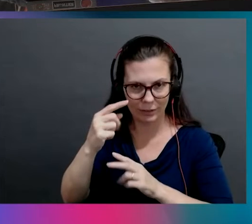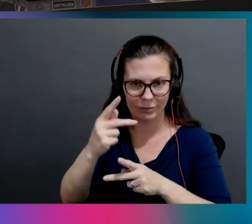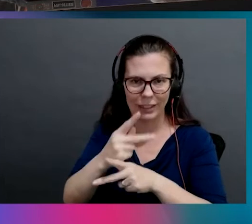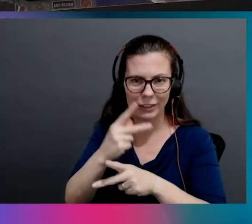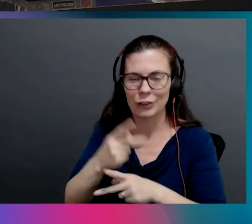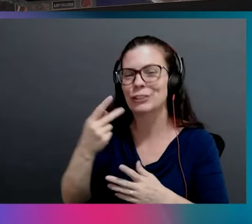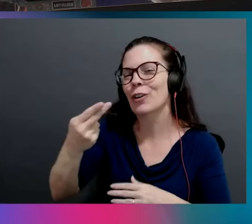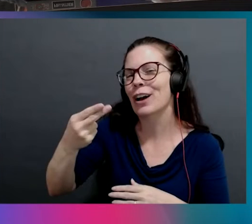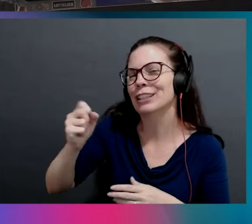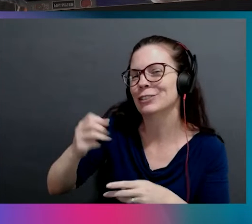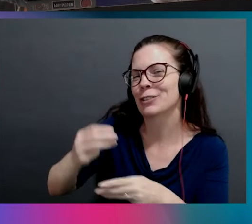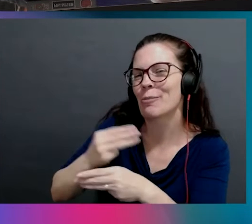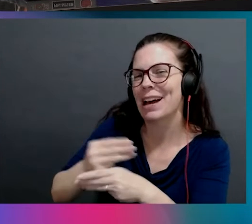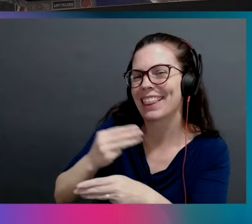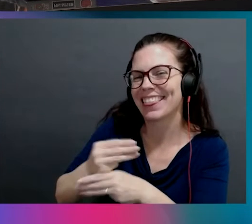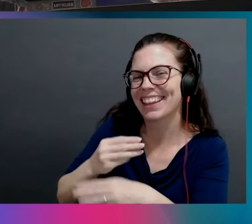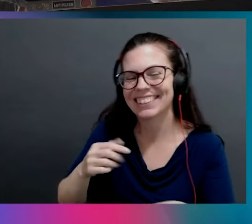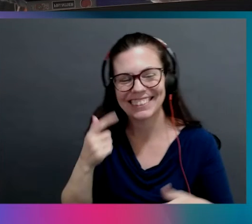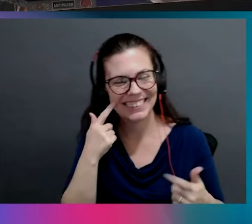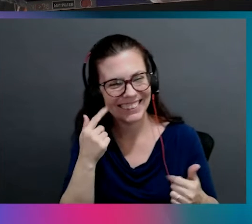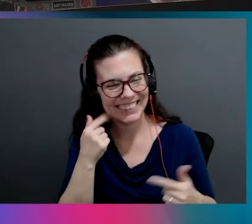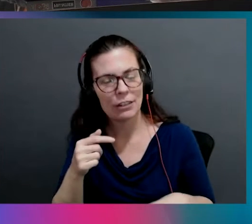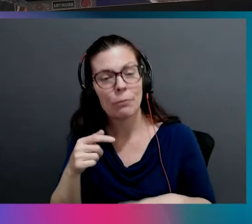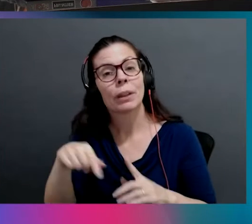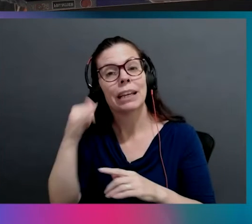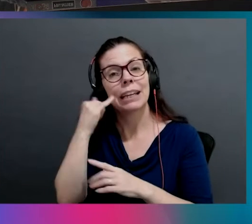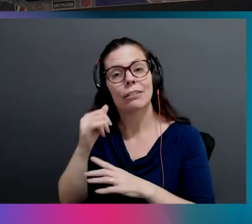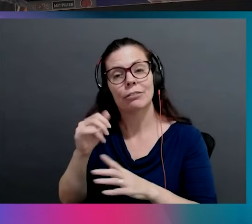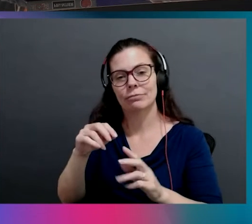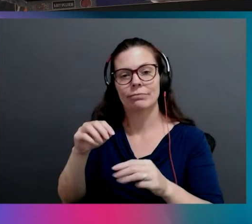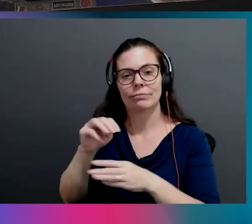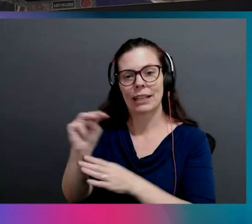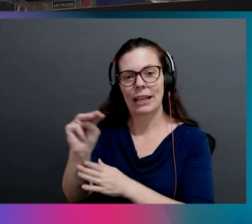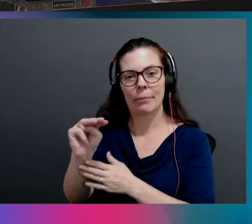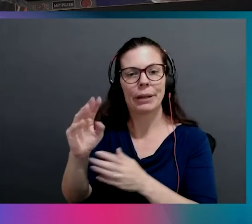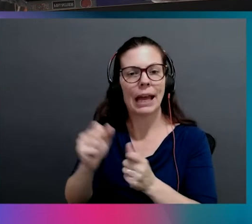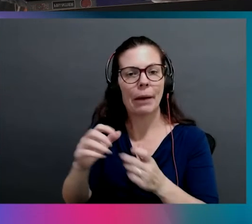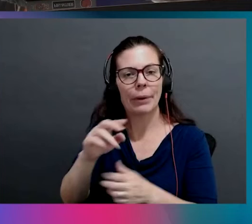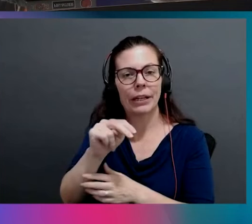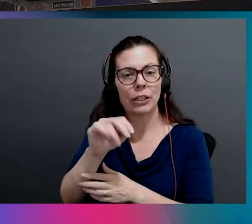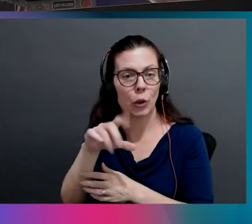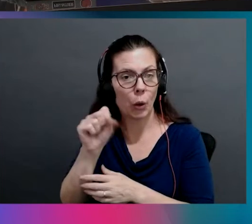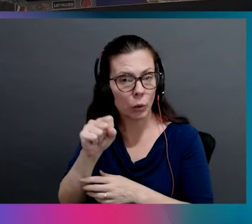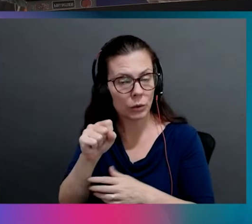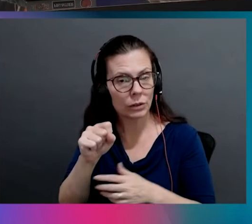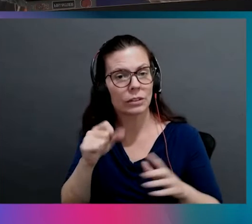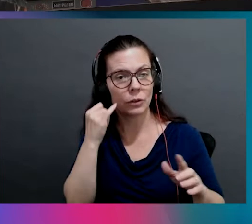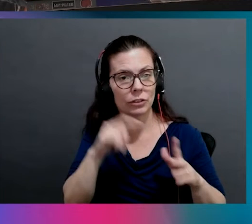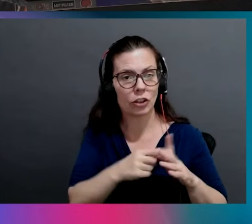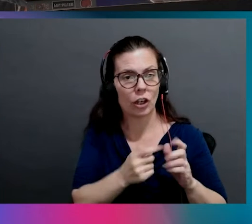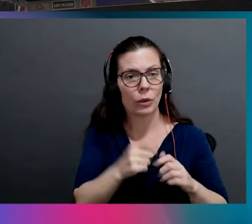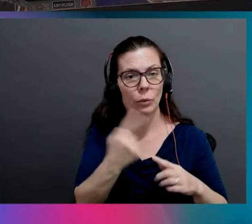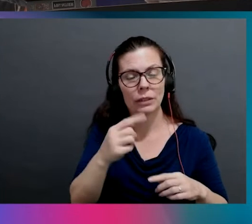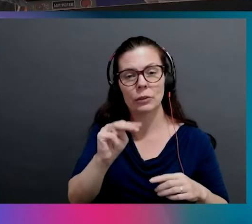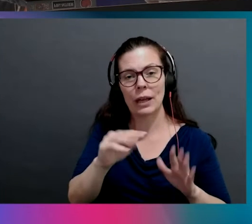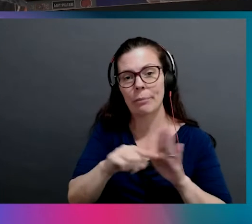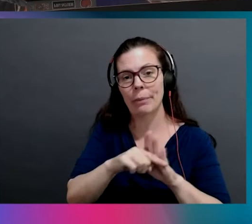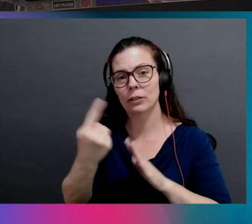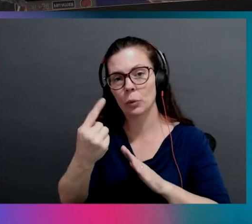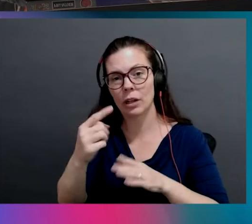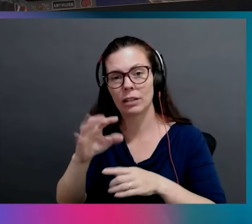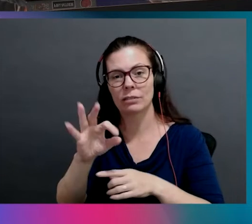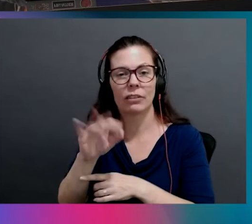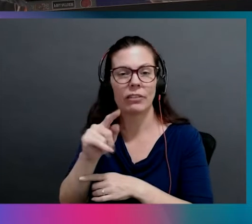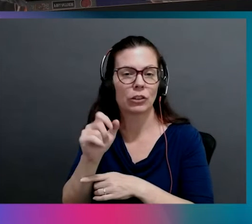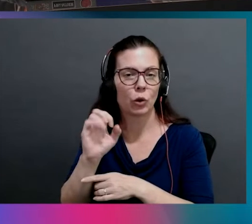school math here. But if n is a number of nodes that you're going through and you're starting off with 1 node, it's n minus 1 factorial. So that's why we get like